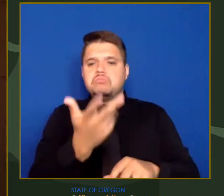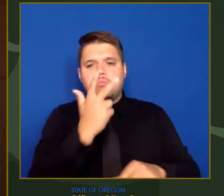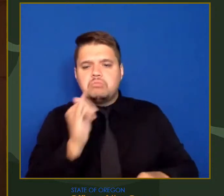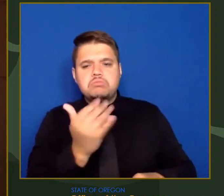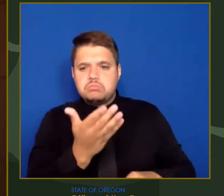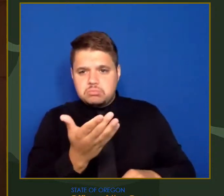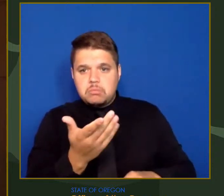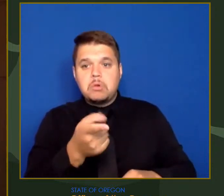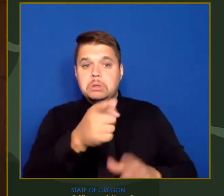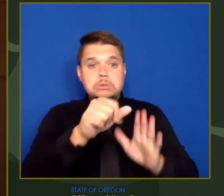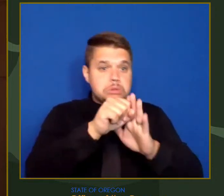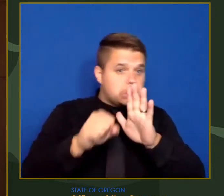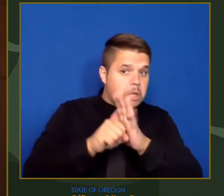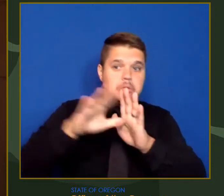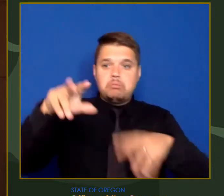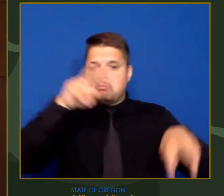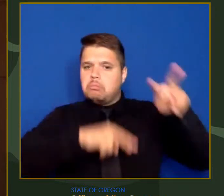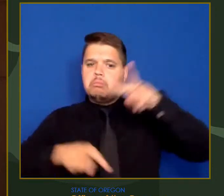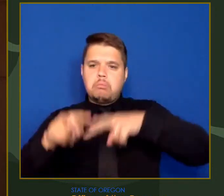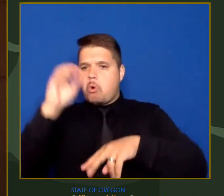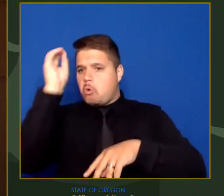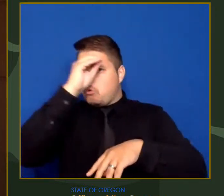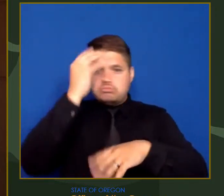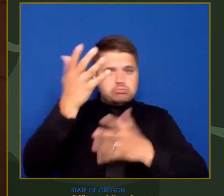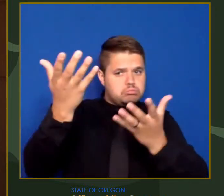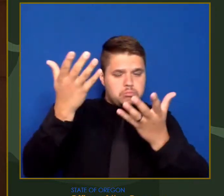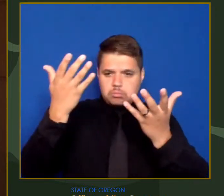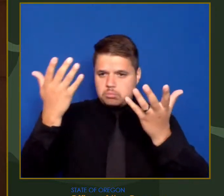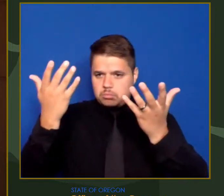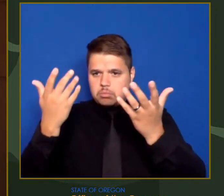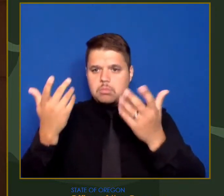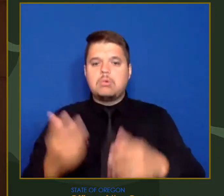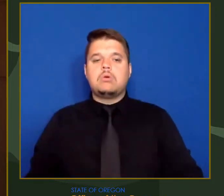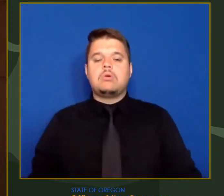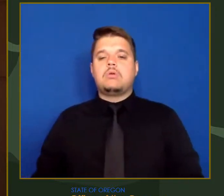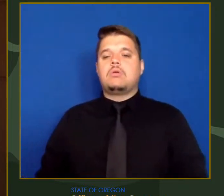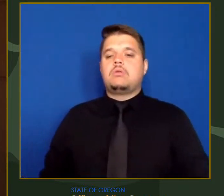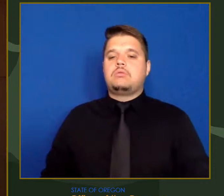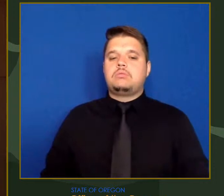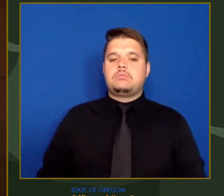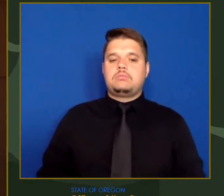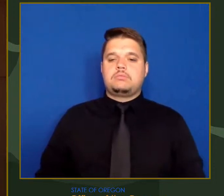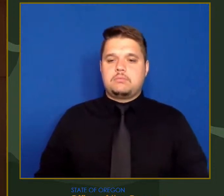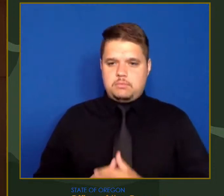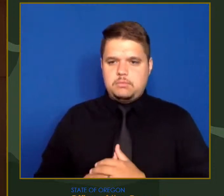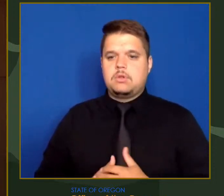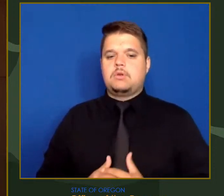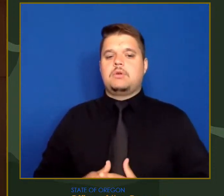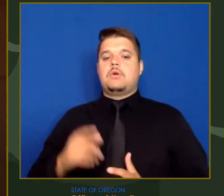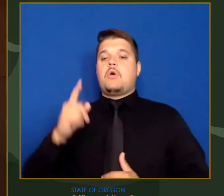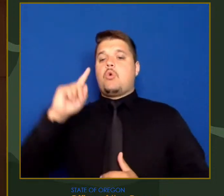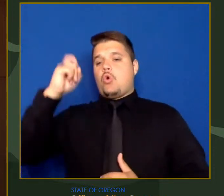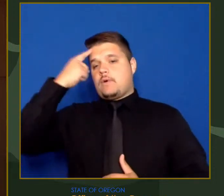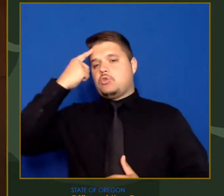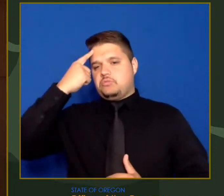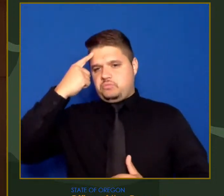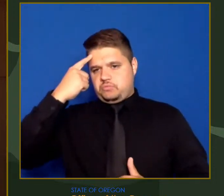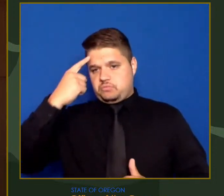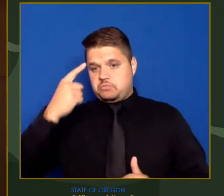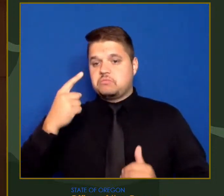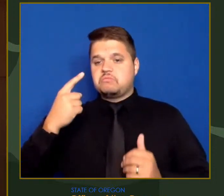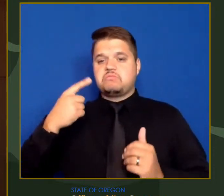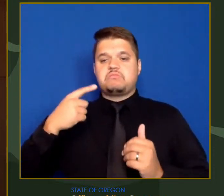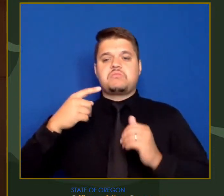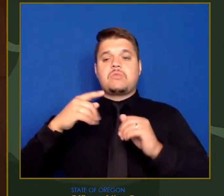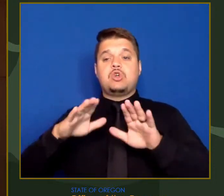considering? Well, I will just say this, at this point in time, children under 12 are not eligible for